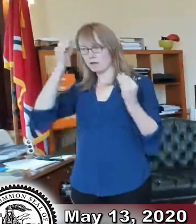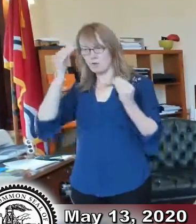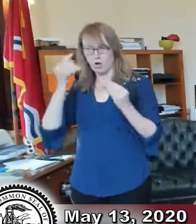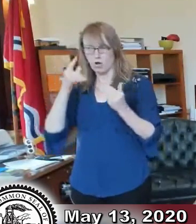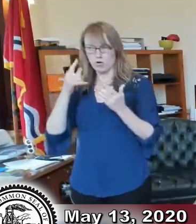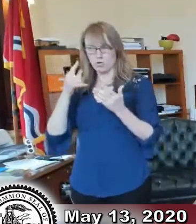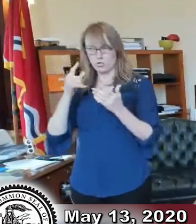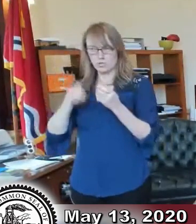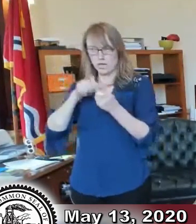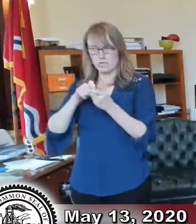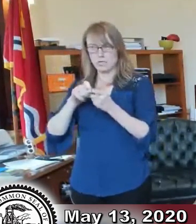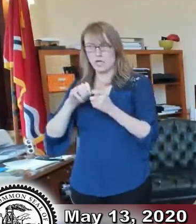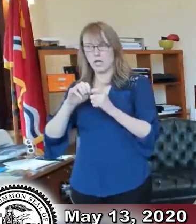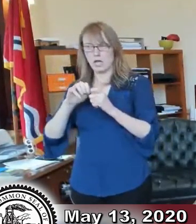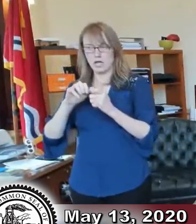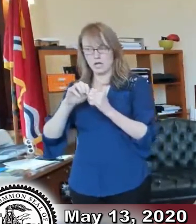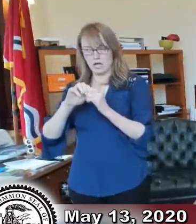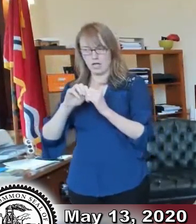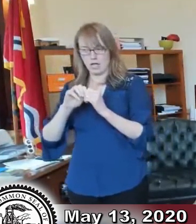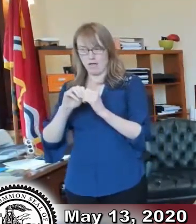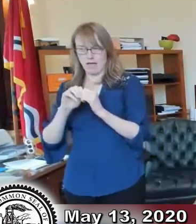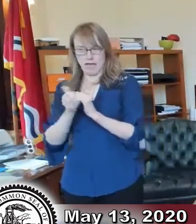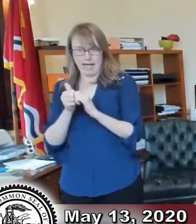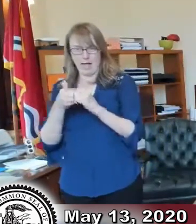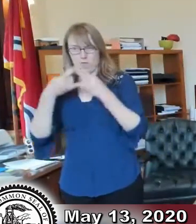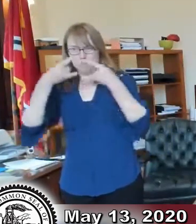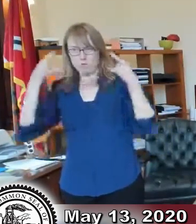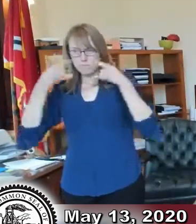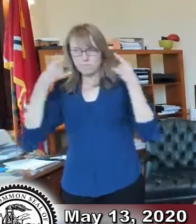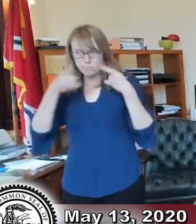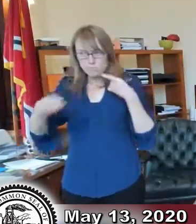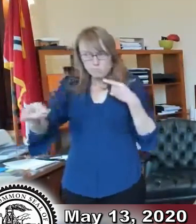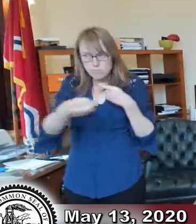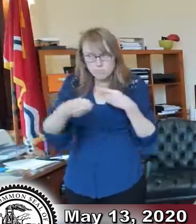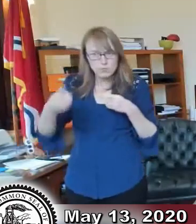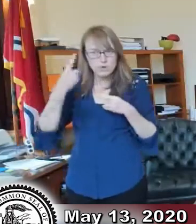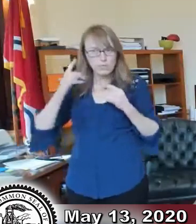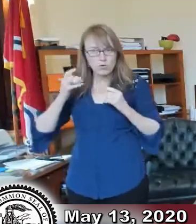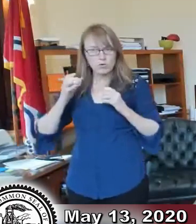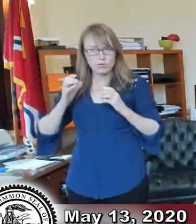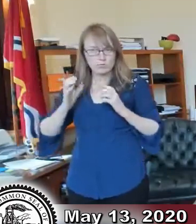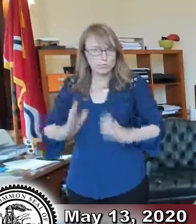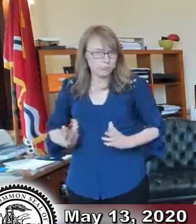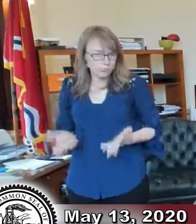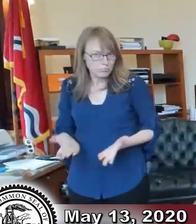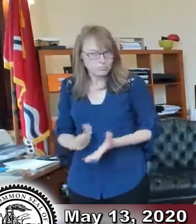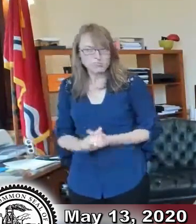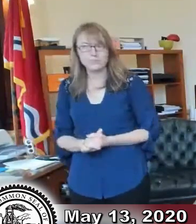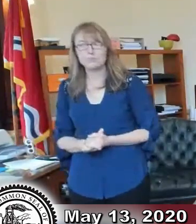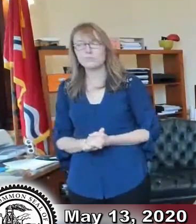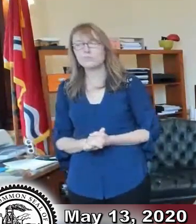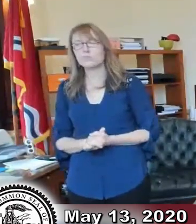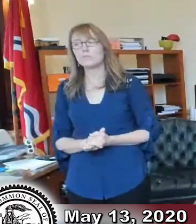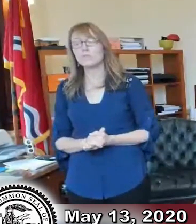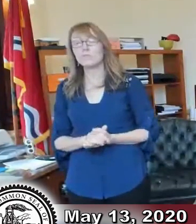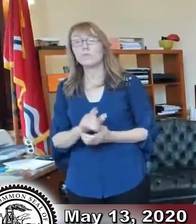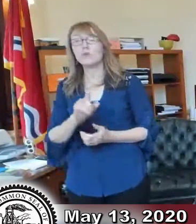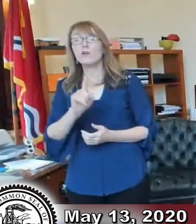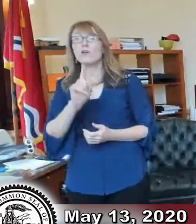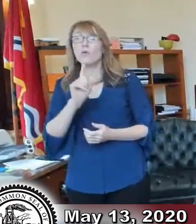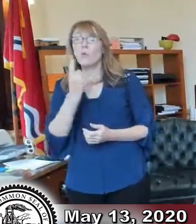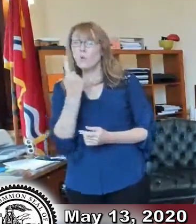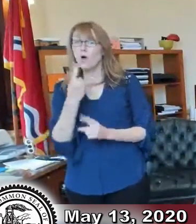other thing that I would say here is that it's really important that we all wear masks. If you're going to be outside and